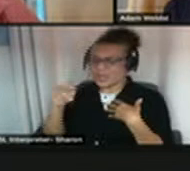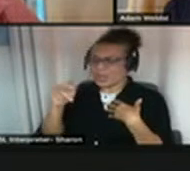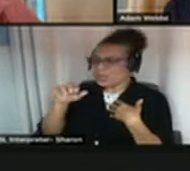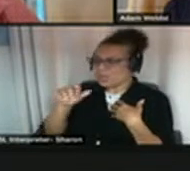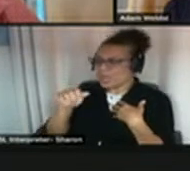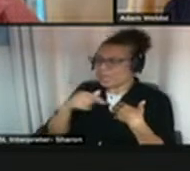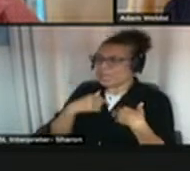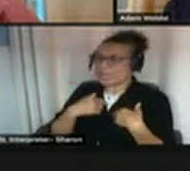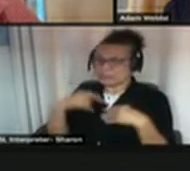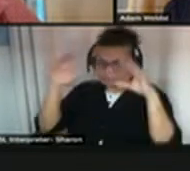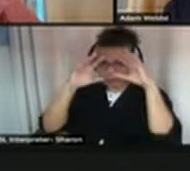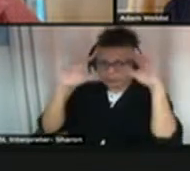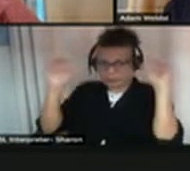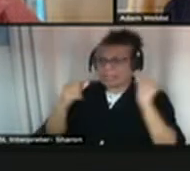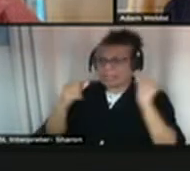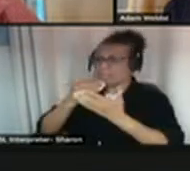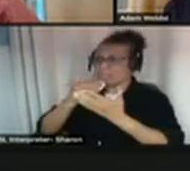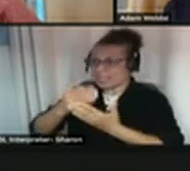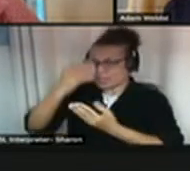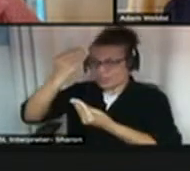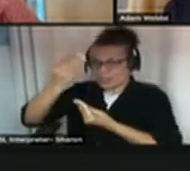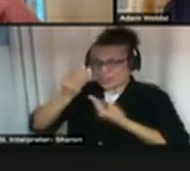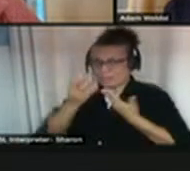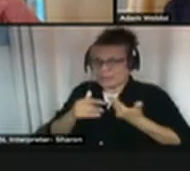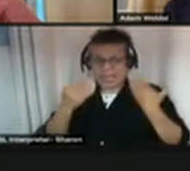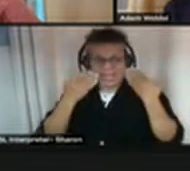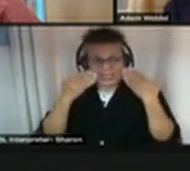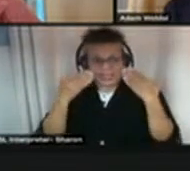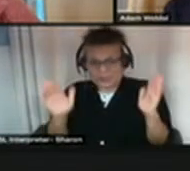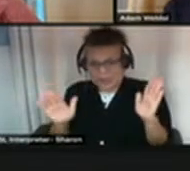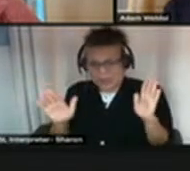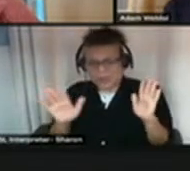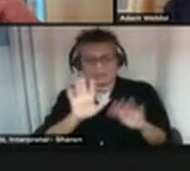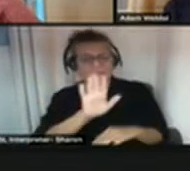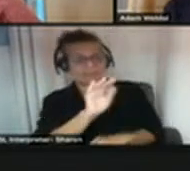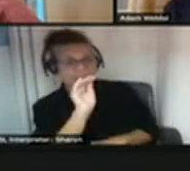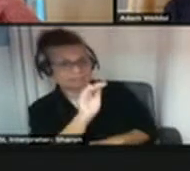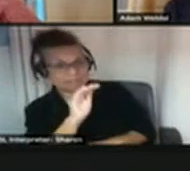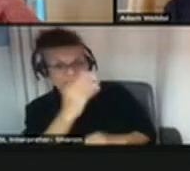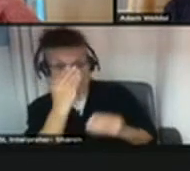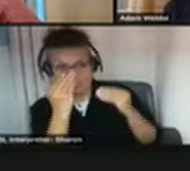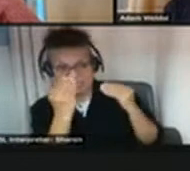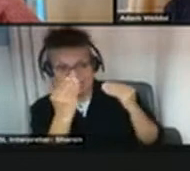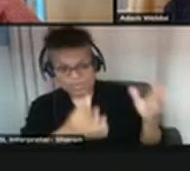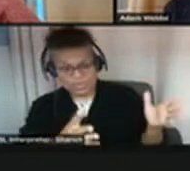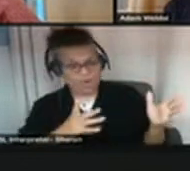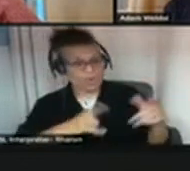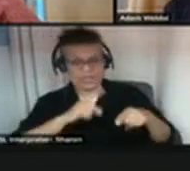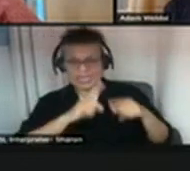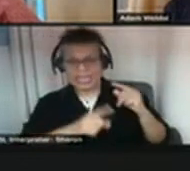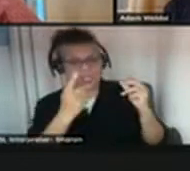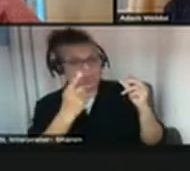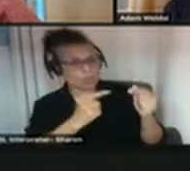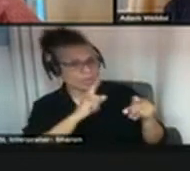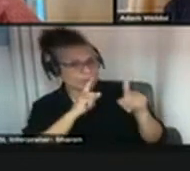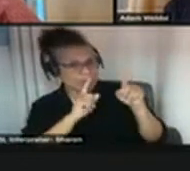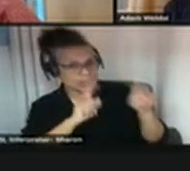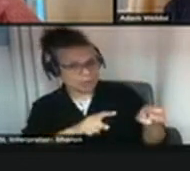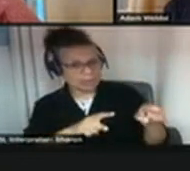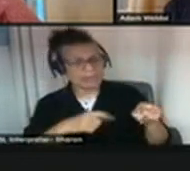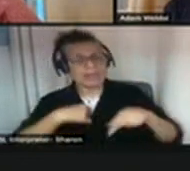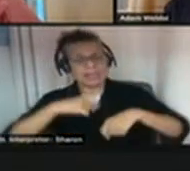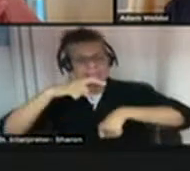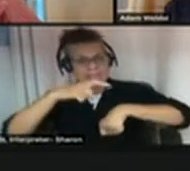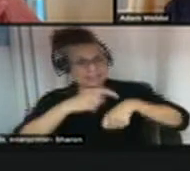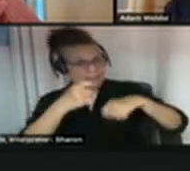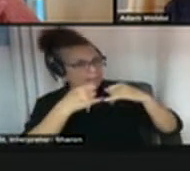As I learned the steps and procedures. So thank you for that. I just wanted to just, you know, make note and make sure everybody was aware of the actual